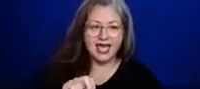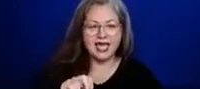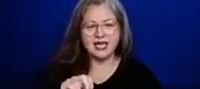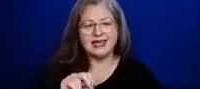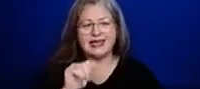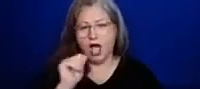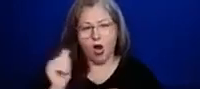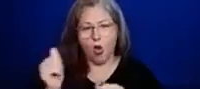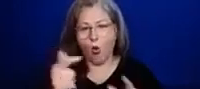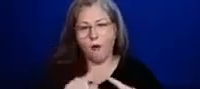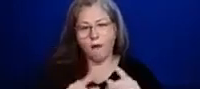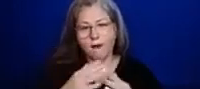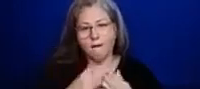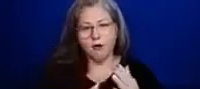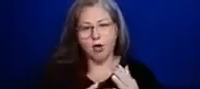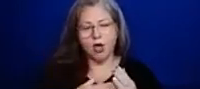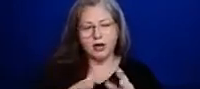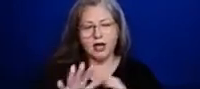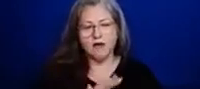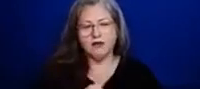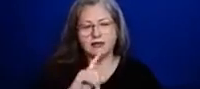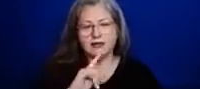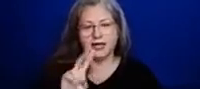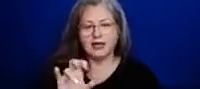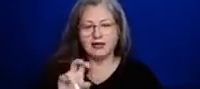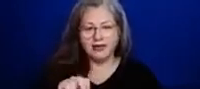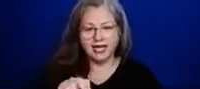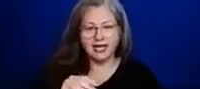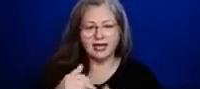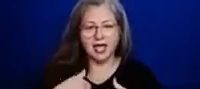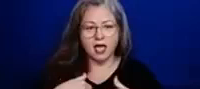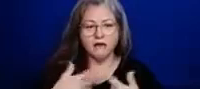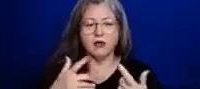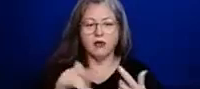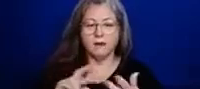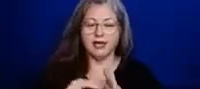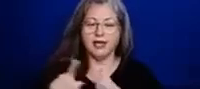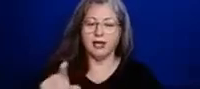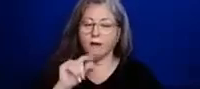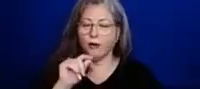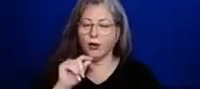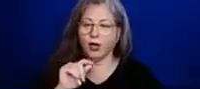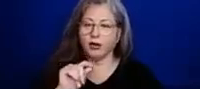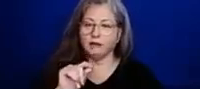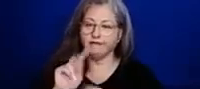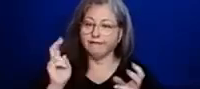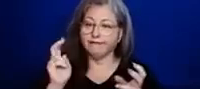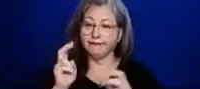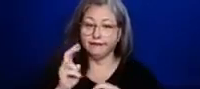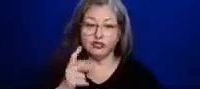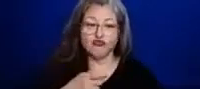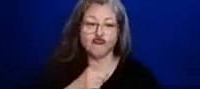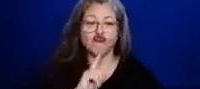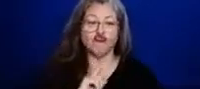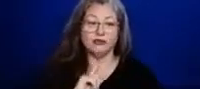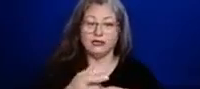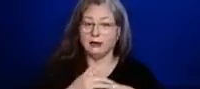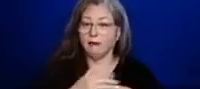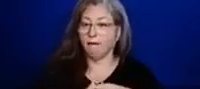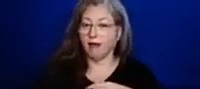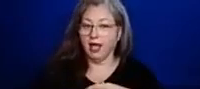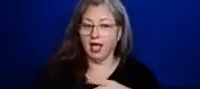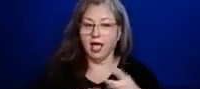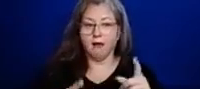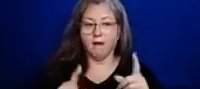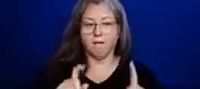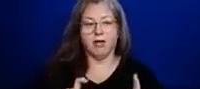not all the heart is covered in veins. So the hummingbird, you know, is a drinking of blood. It has